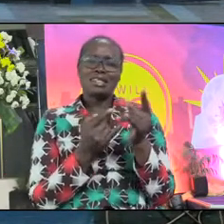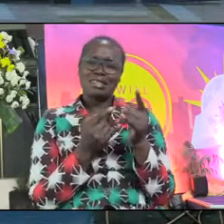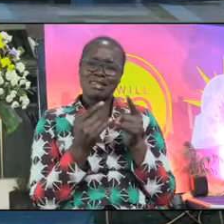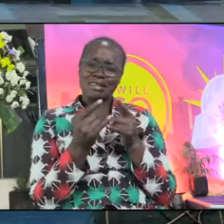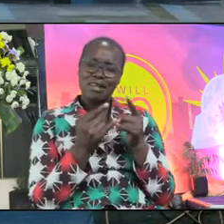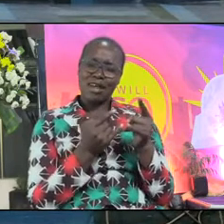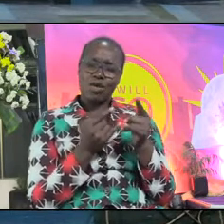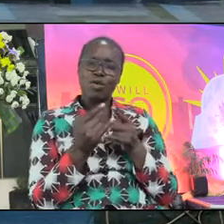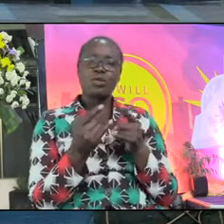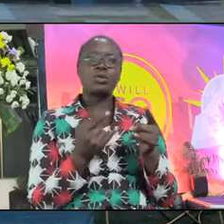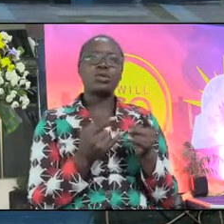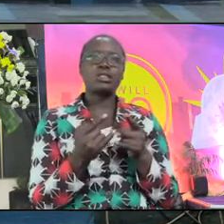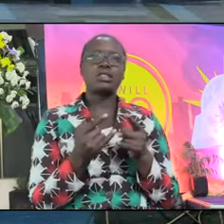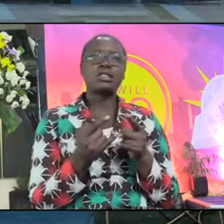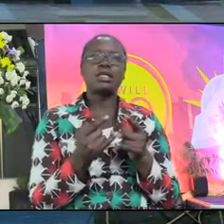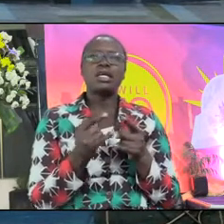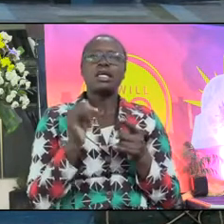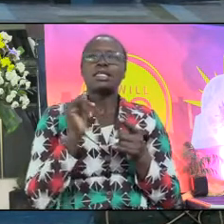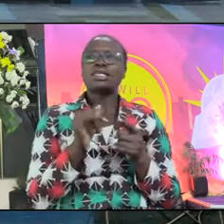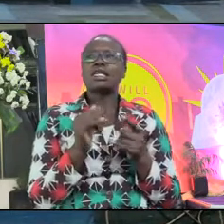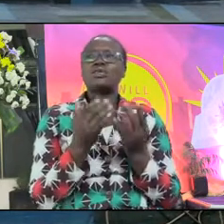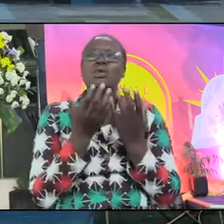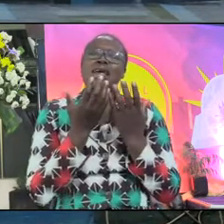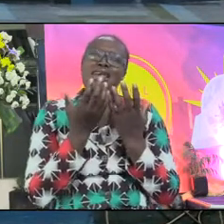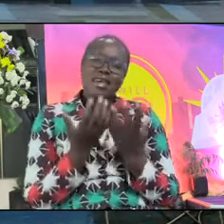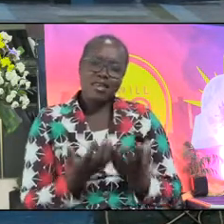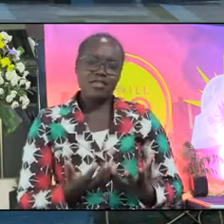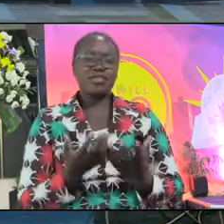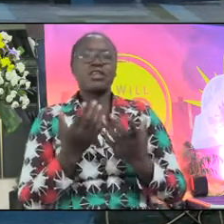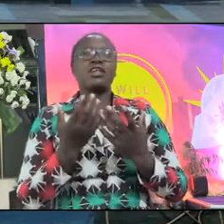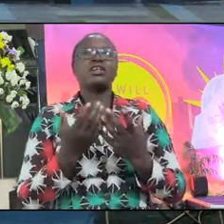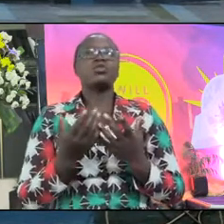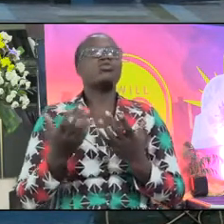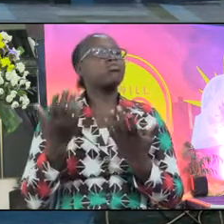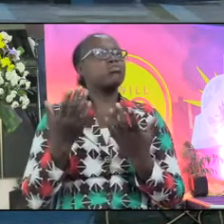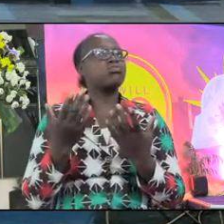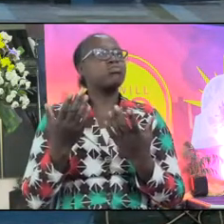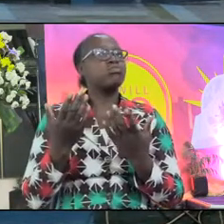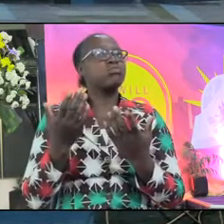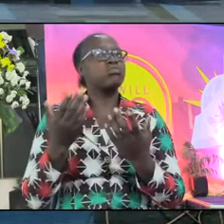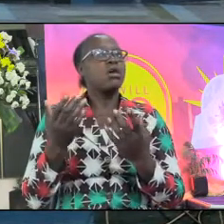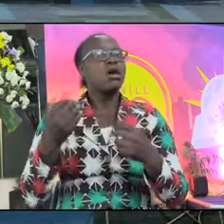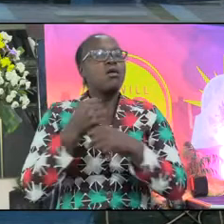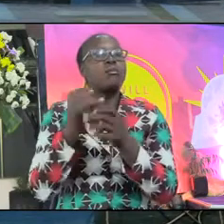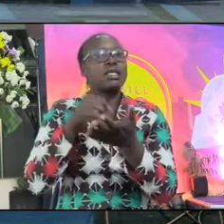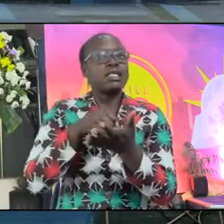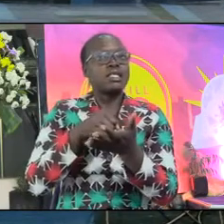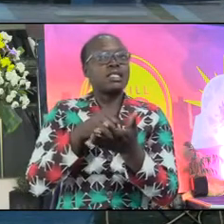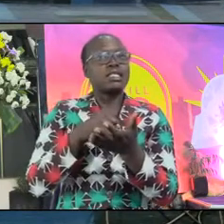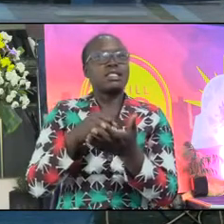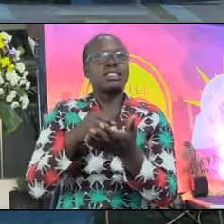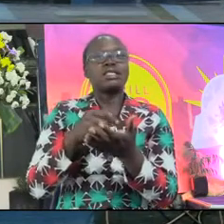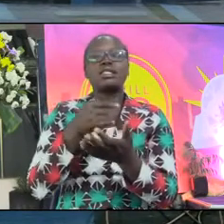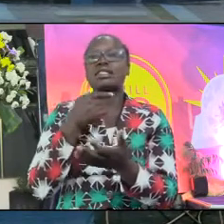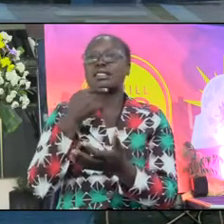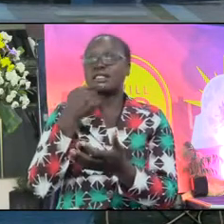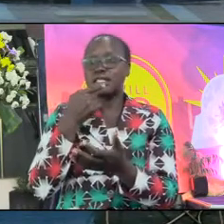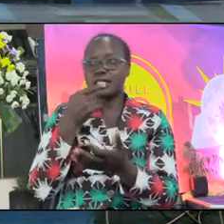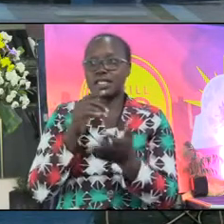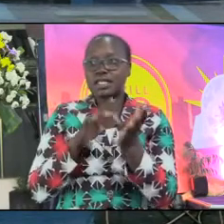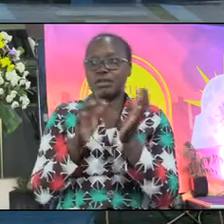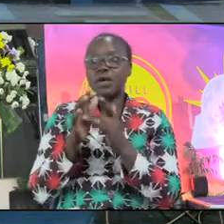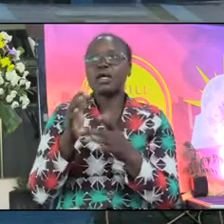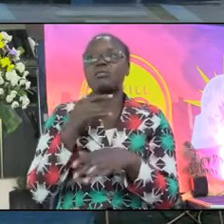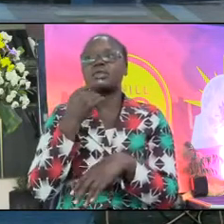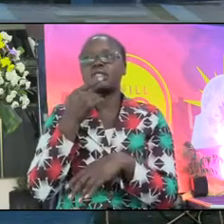discovered that we're too heavy to make it. It says, the